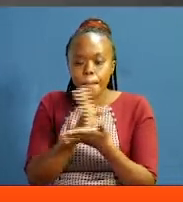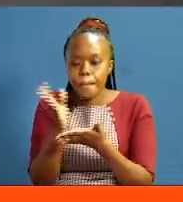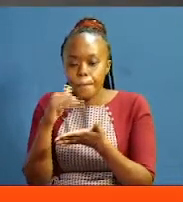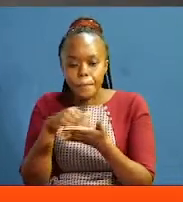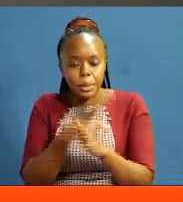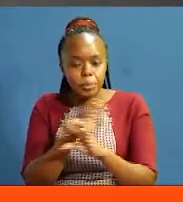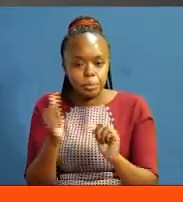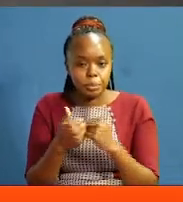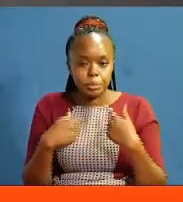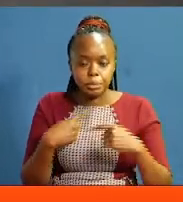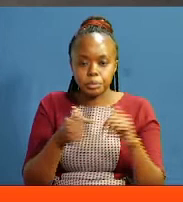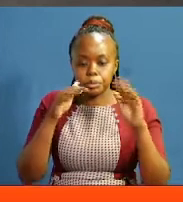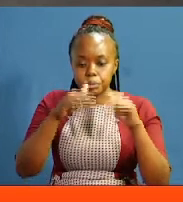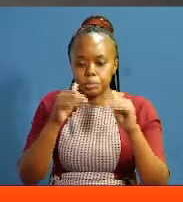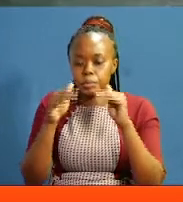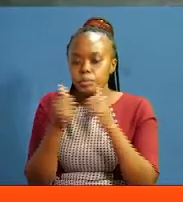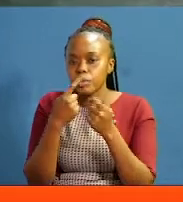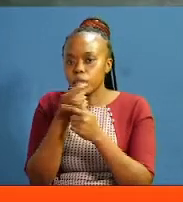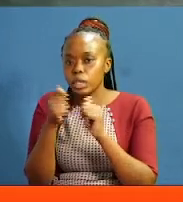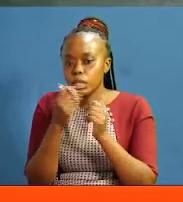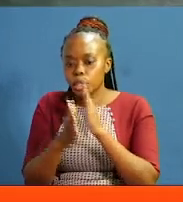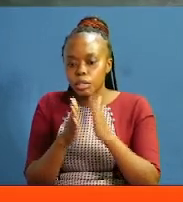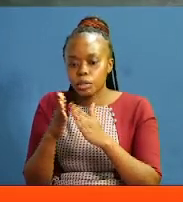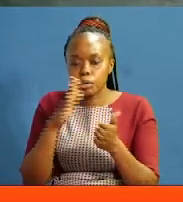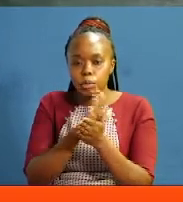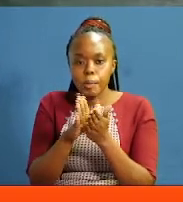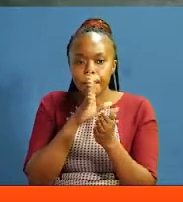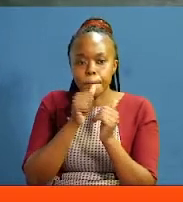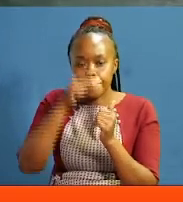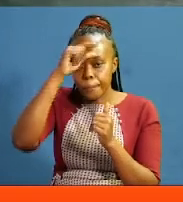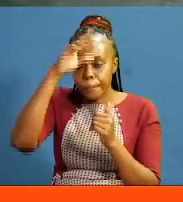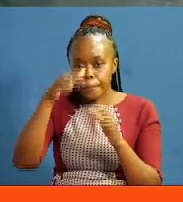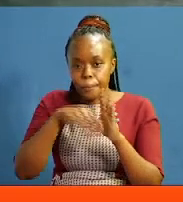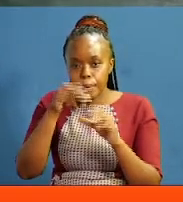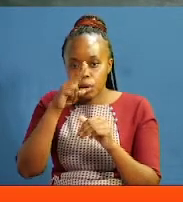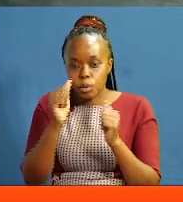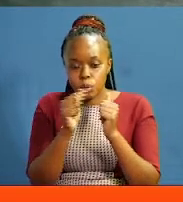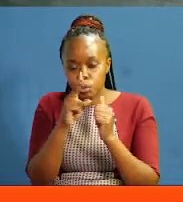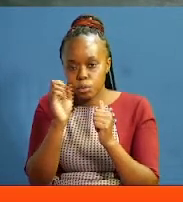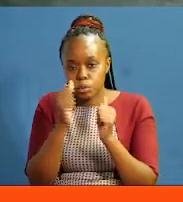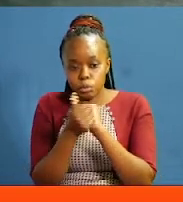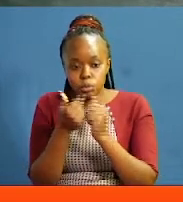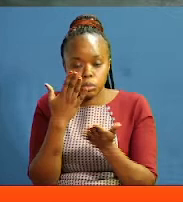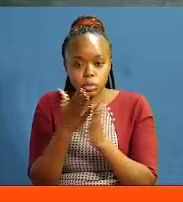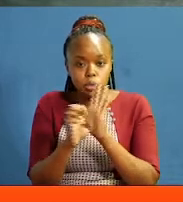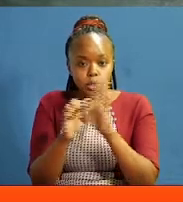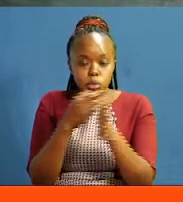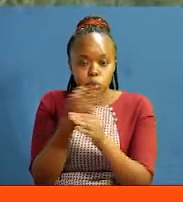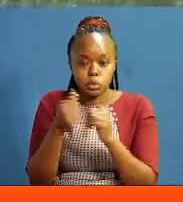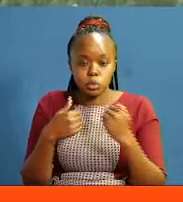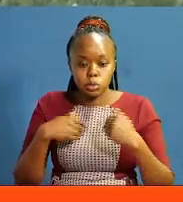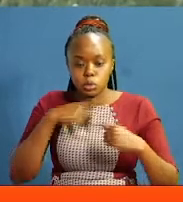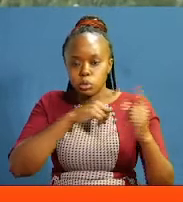hawakuji. According to the farmers, the strategies put in place by the government in 2019, such as the imposition of tariffs